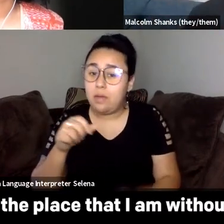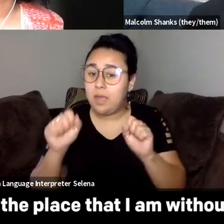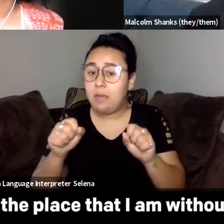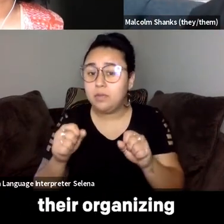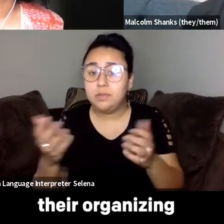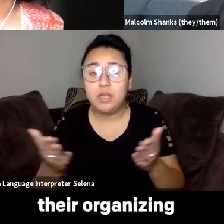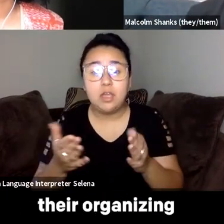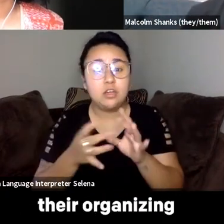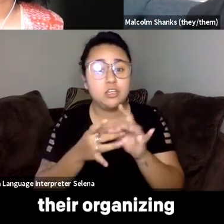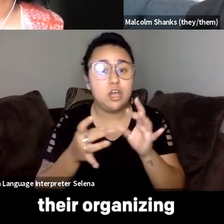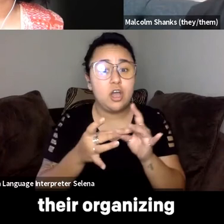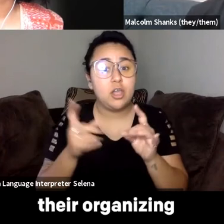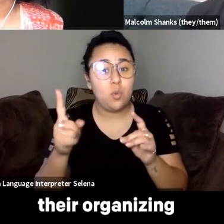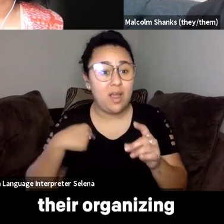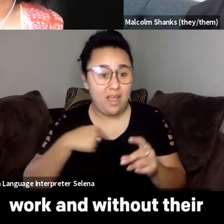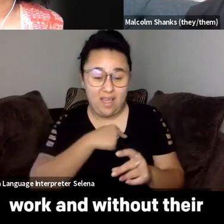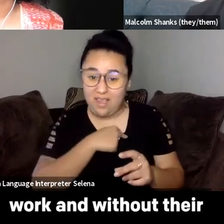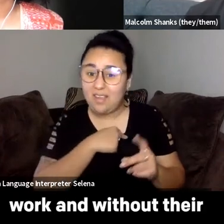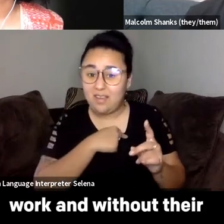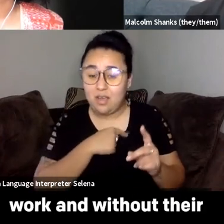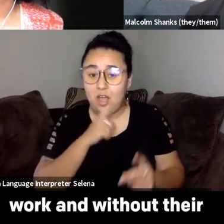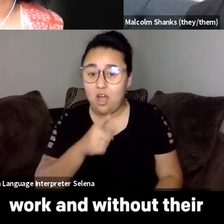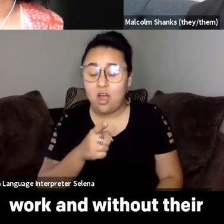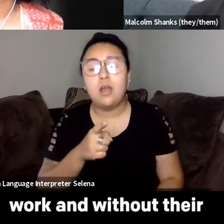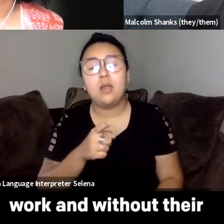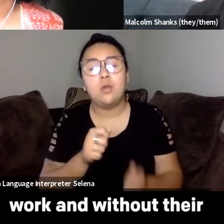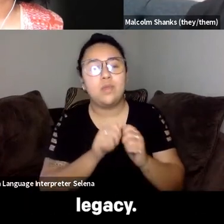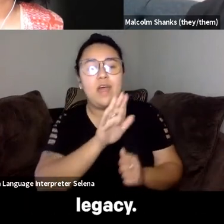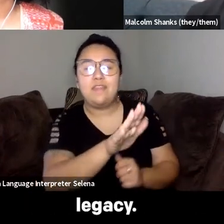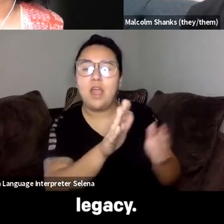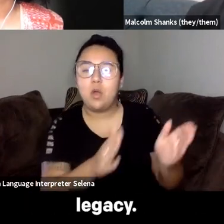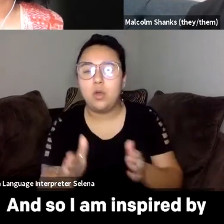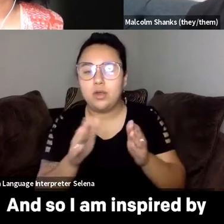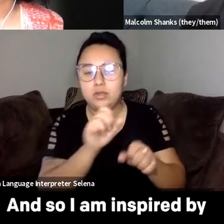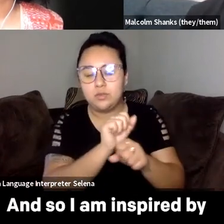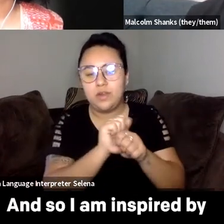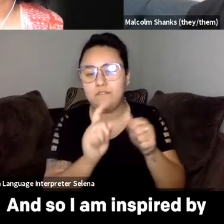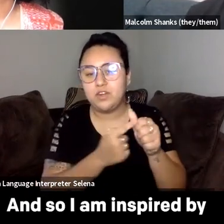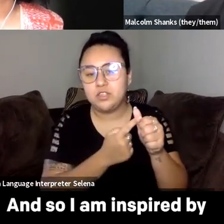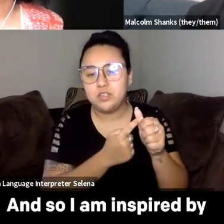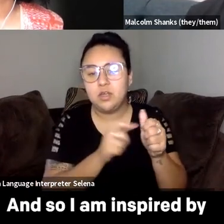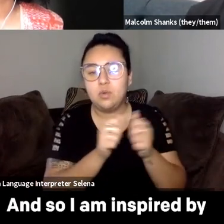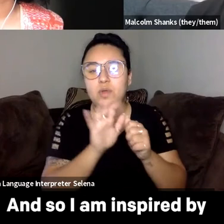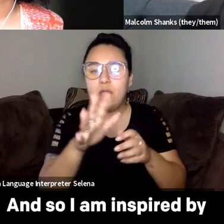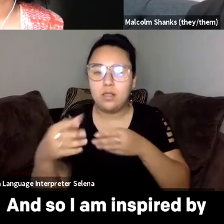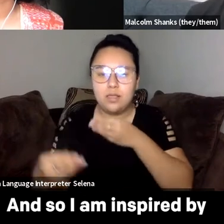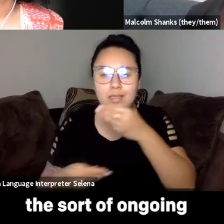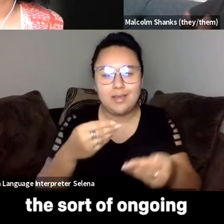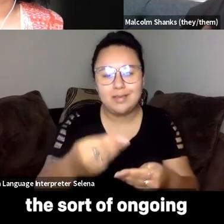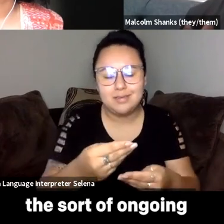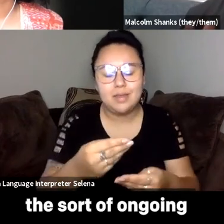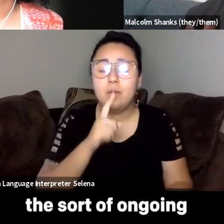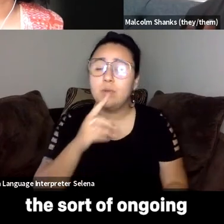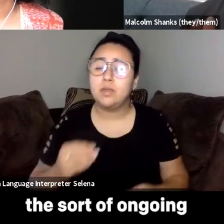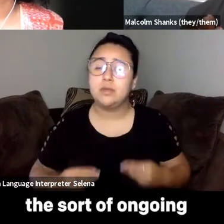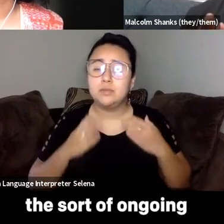the place that I am without their organizing work and without their legacy. And so I am